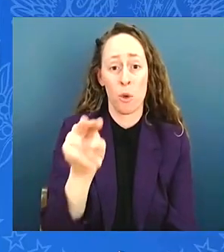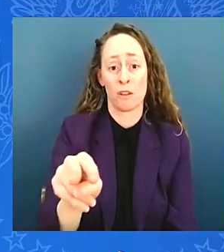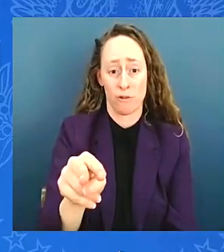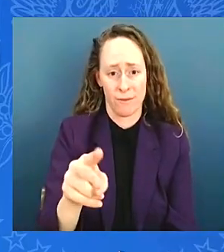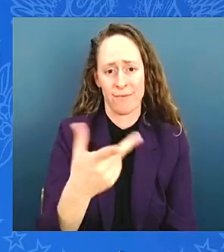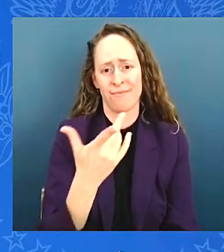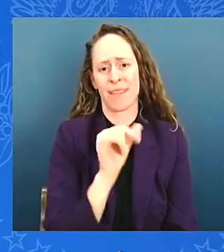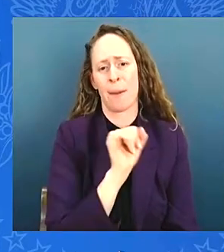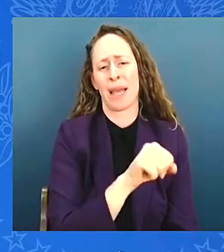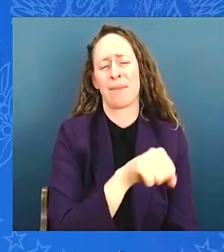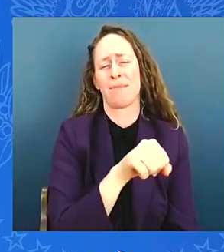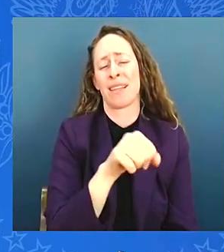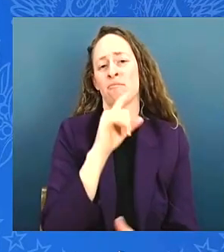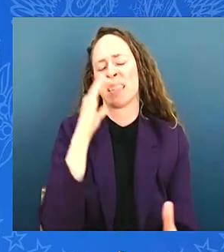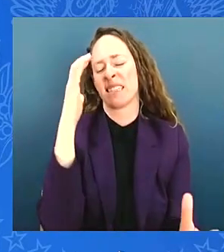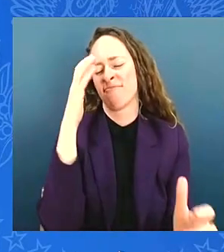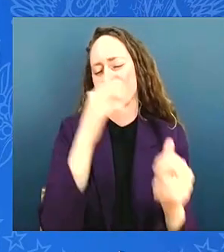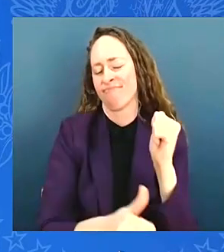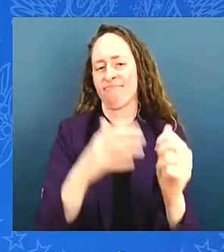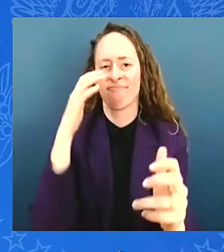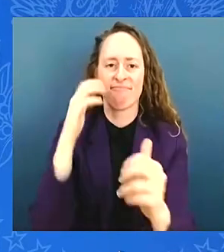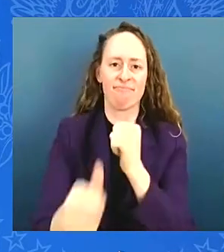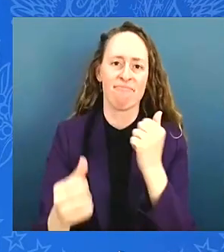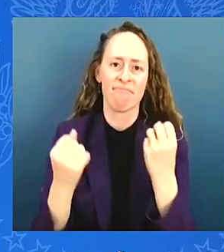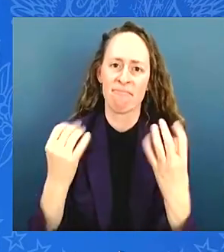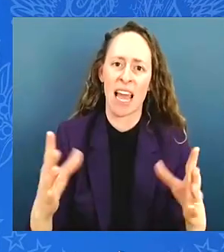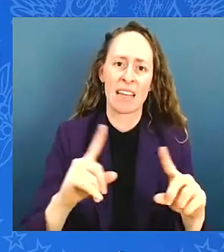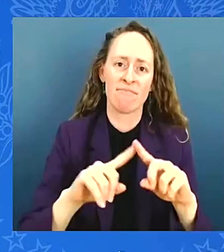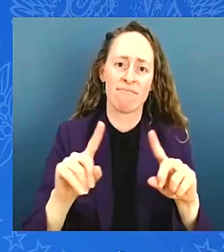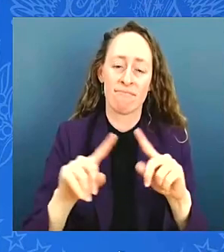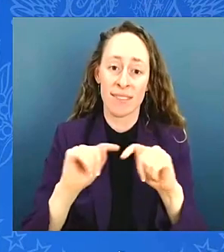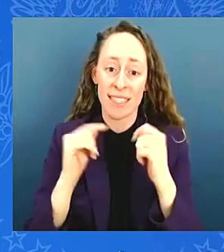But then all we can think about is winning the next one. It's weird as shit.